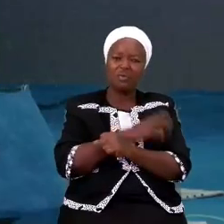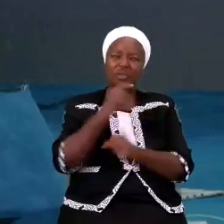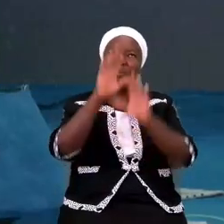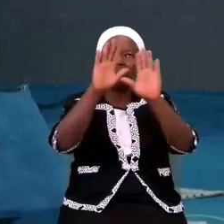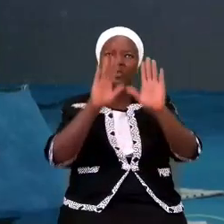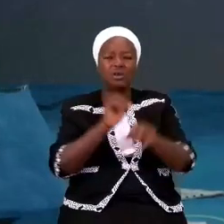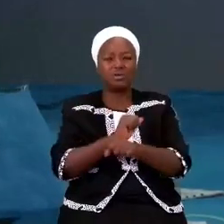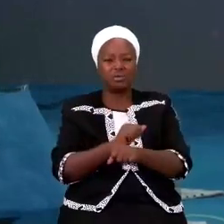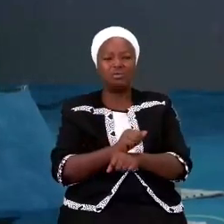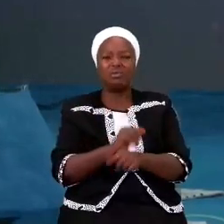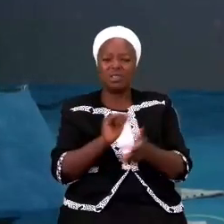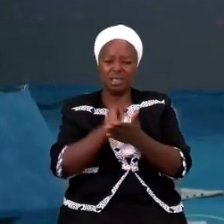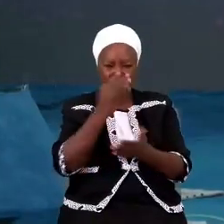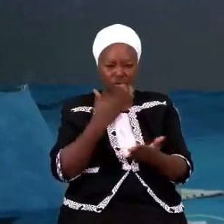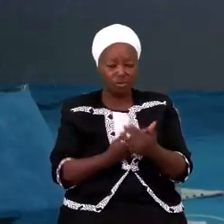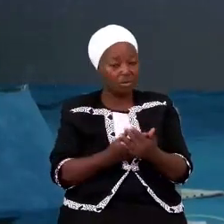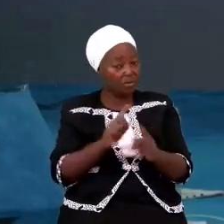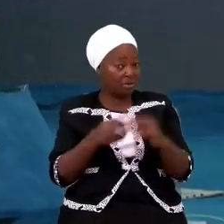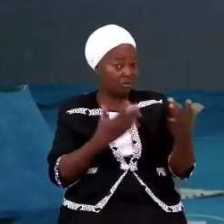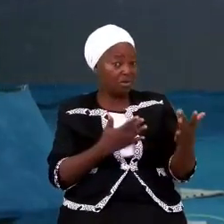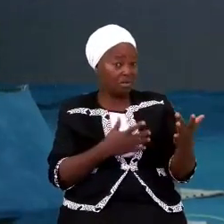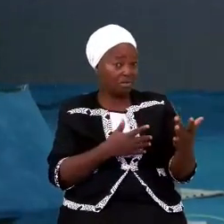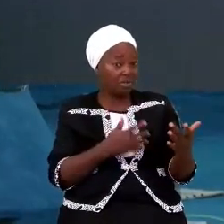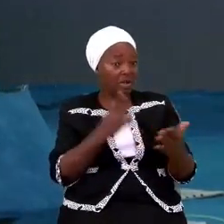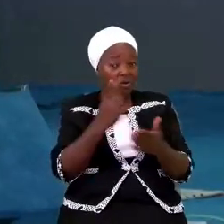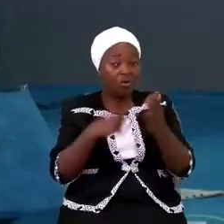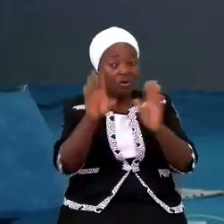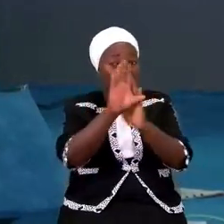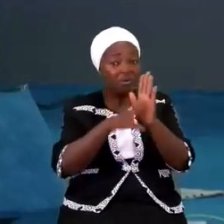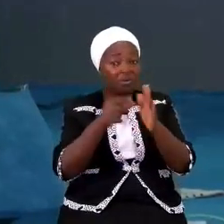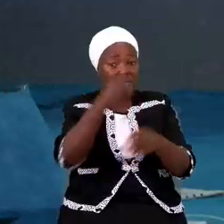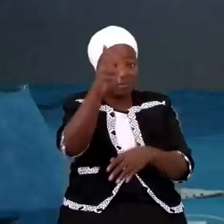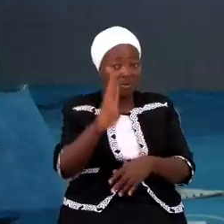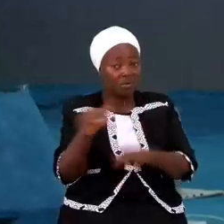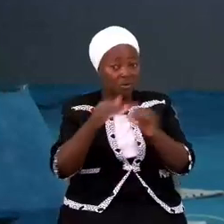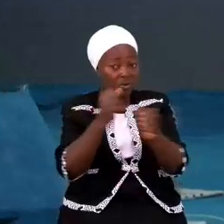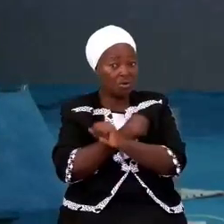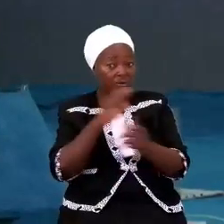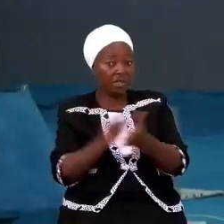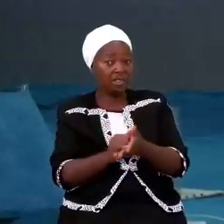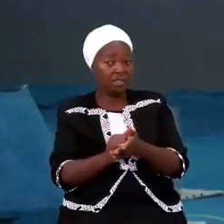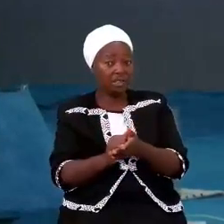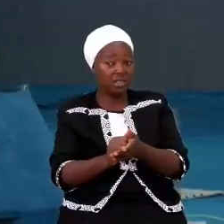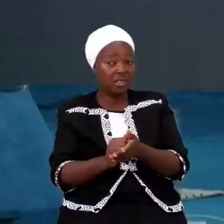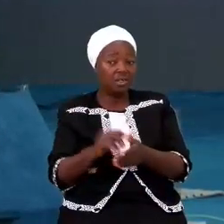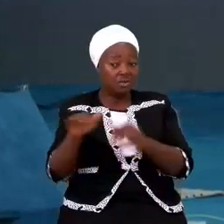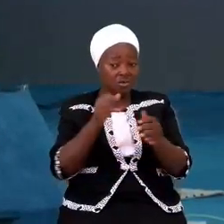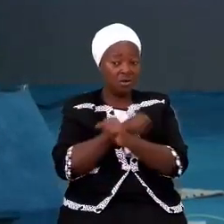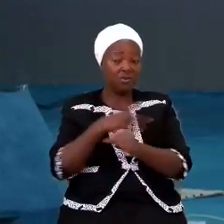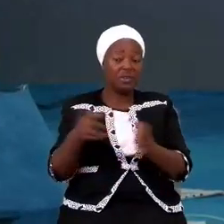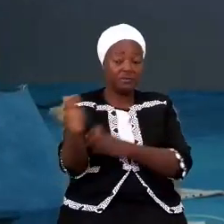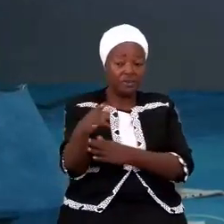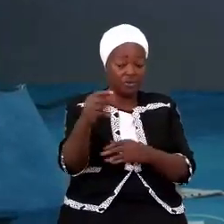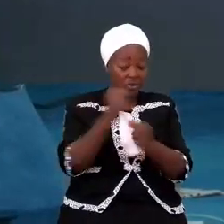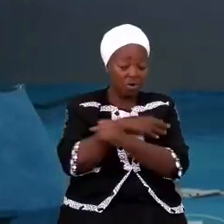love the fish. You love the bread. You love the manna. You love the butter. But how about the commandments of God? You